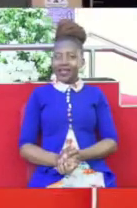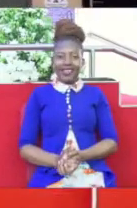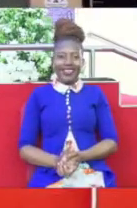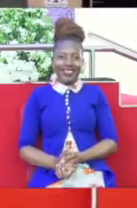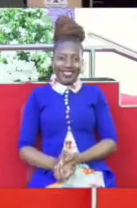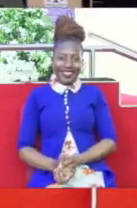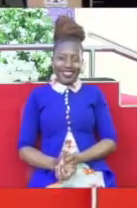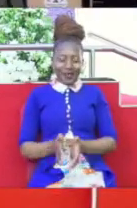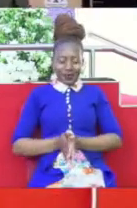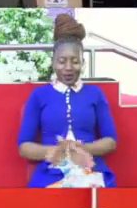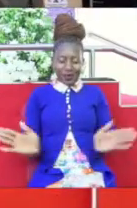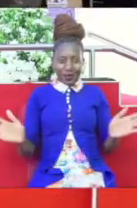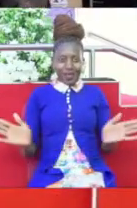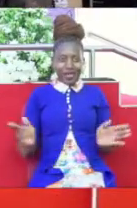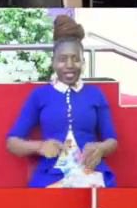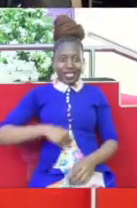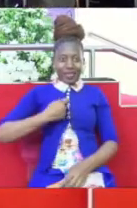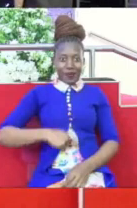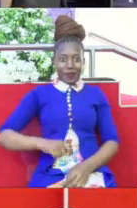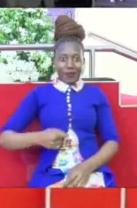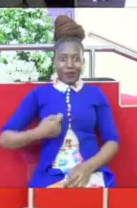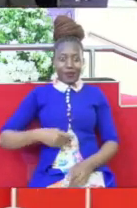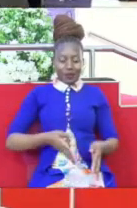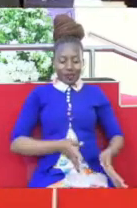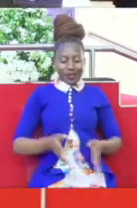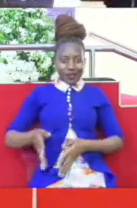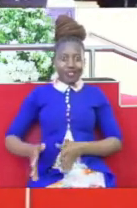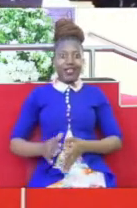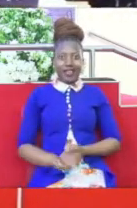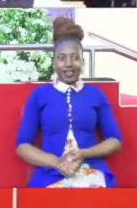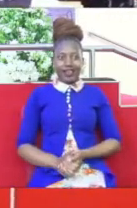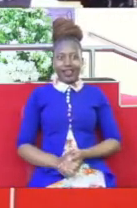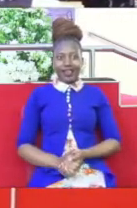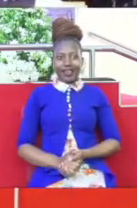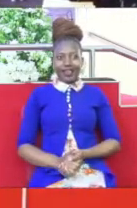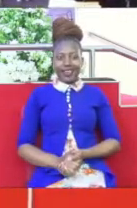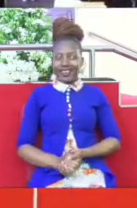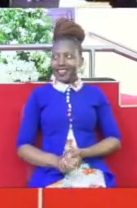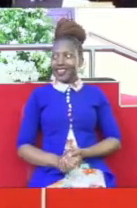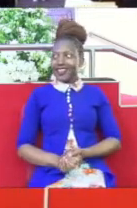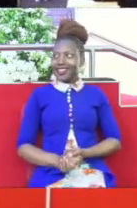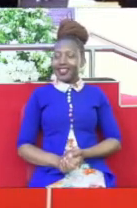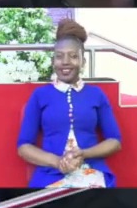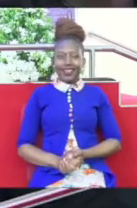Na ikafunguka. Well, that began a laughing revival.